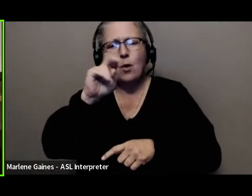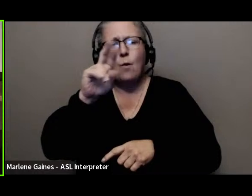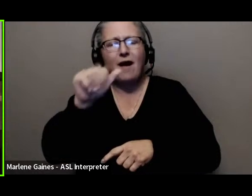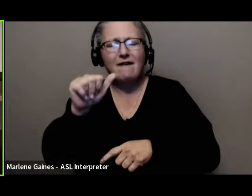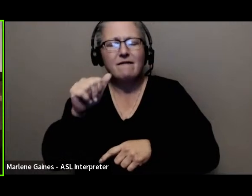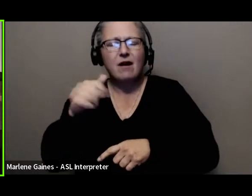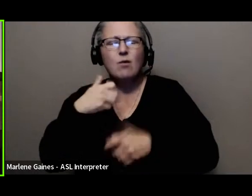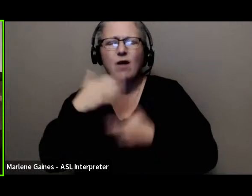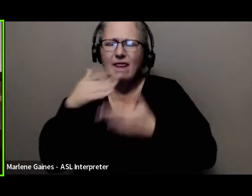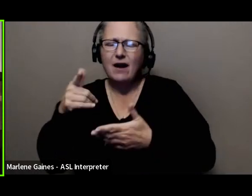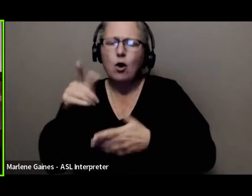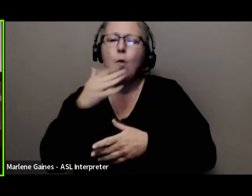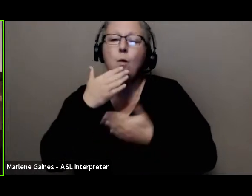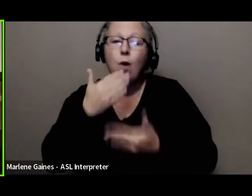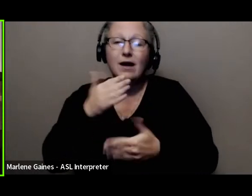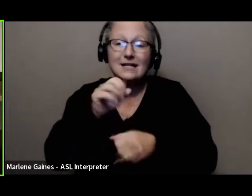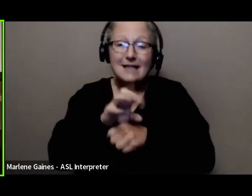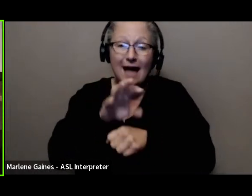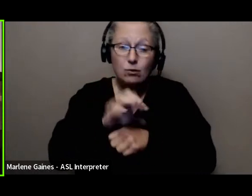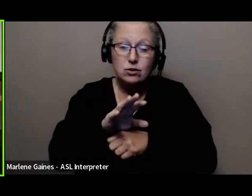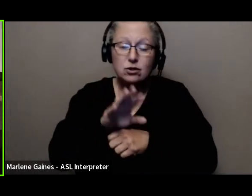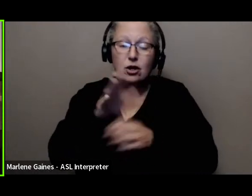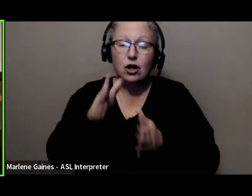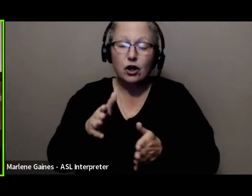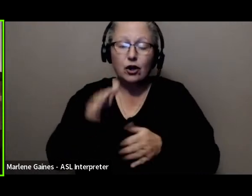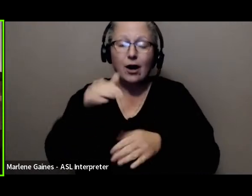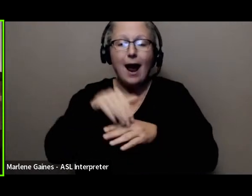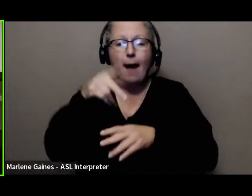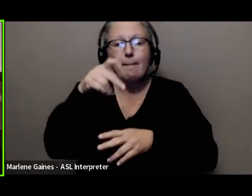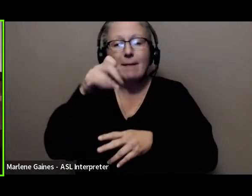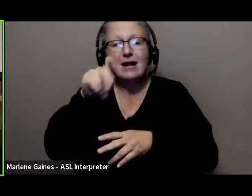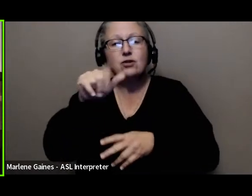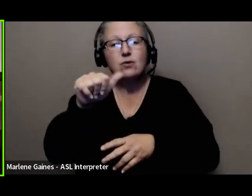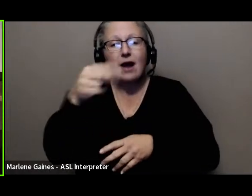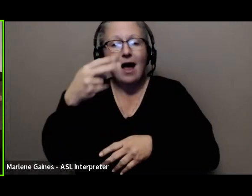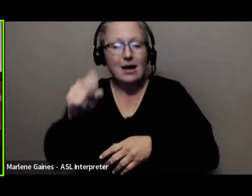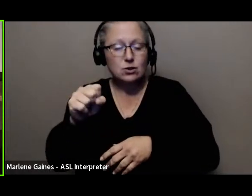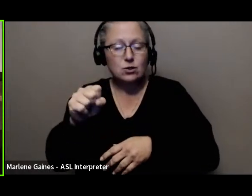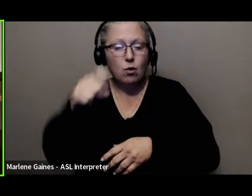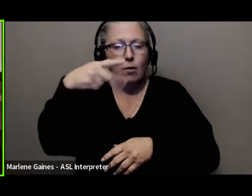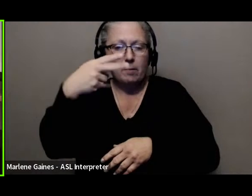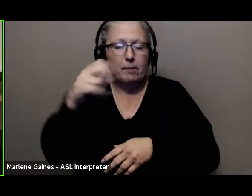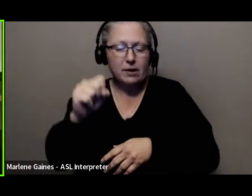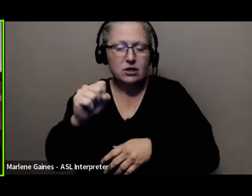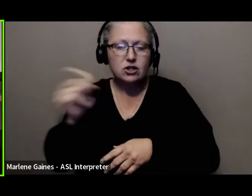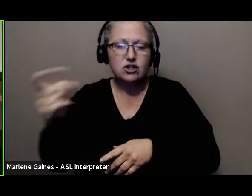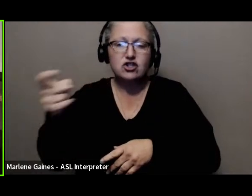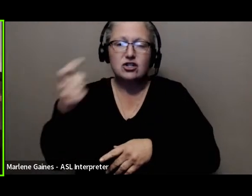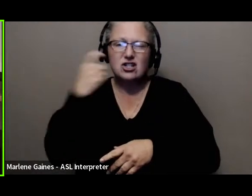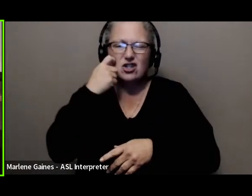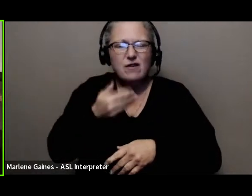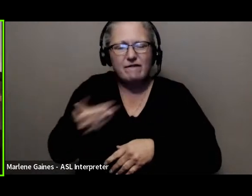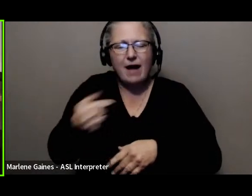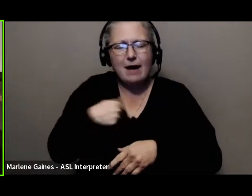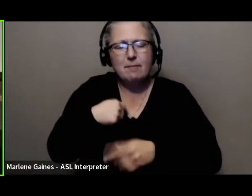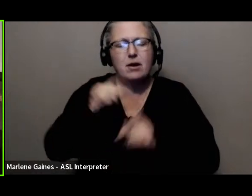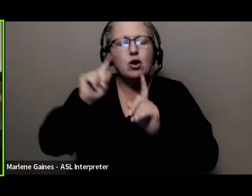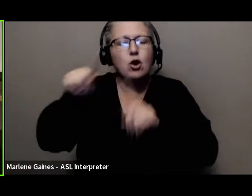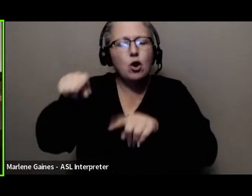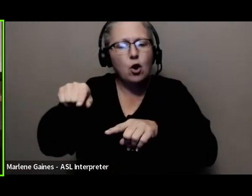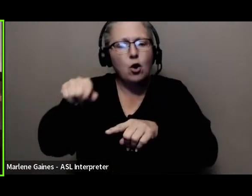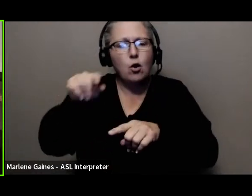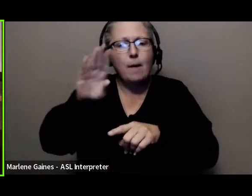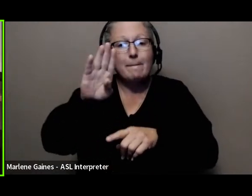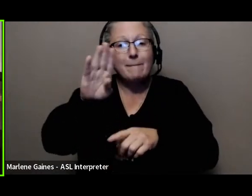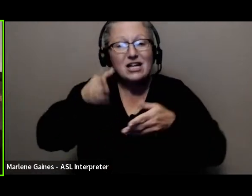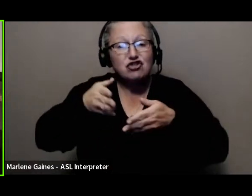wellness counselor at Peninsula High School. She reached out to me, invited me to attend B